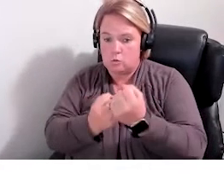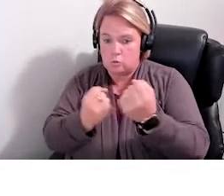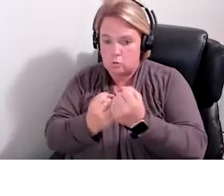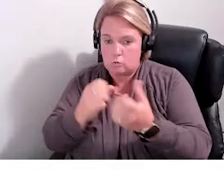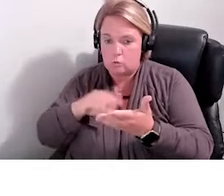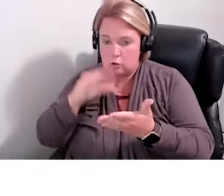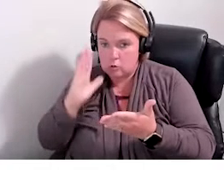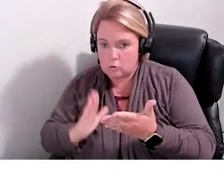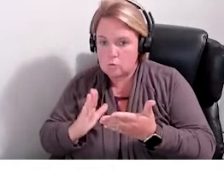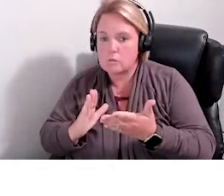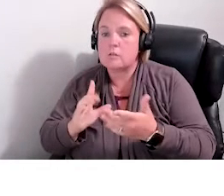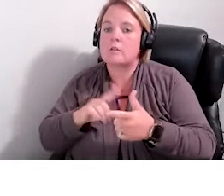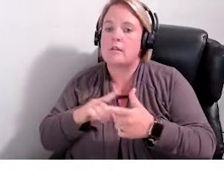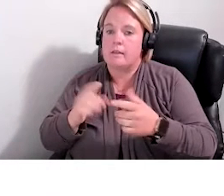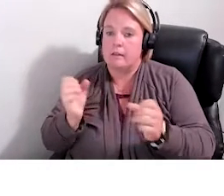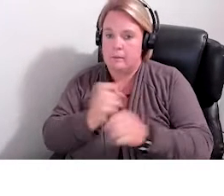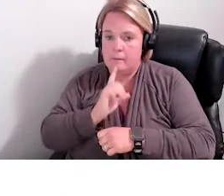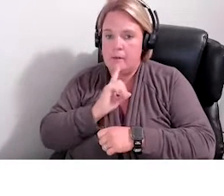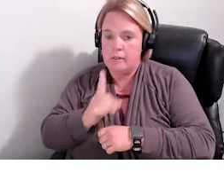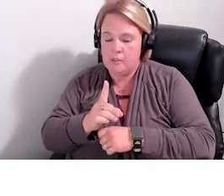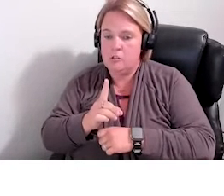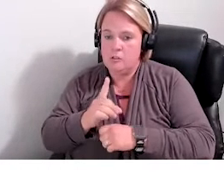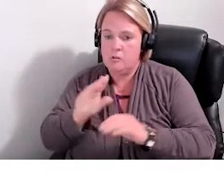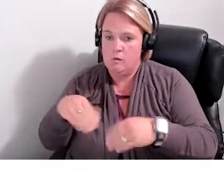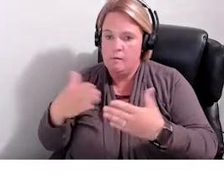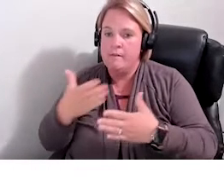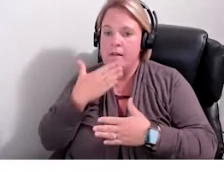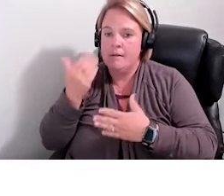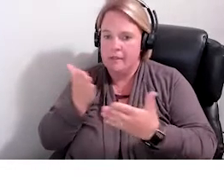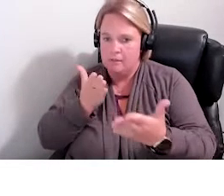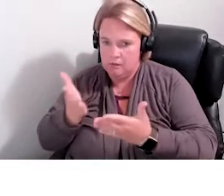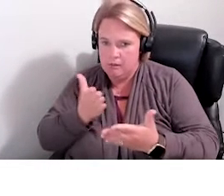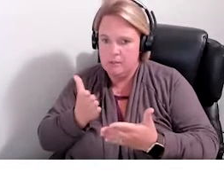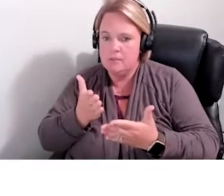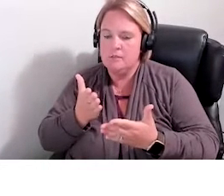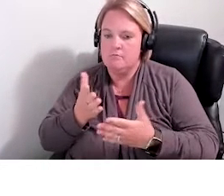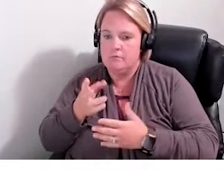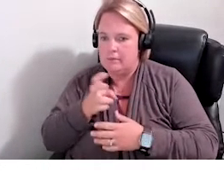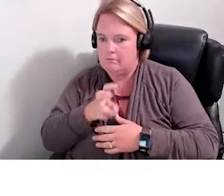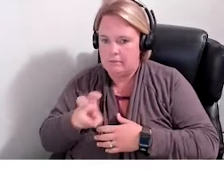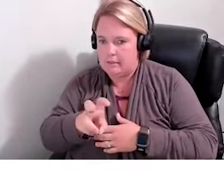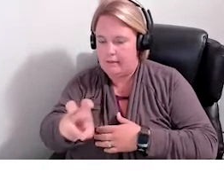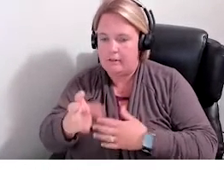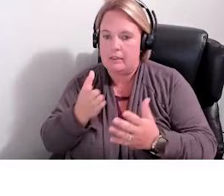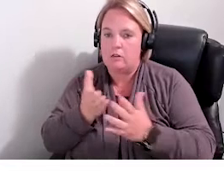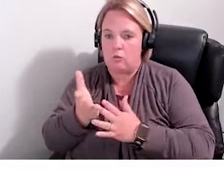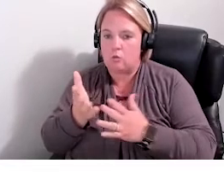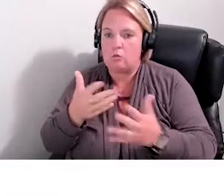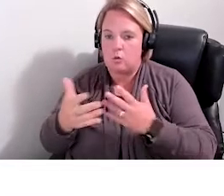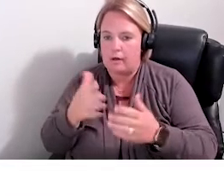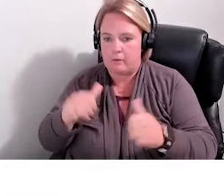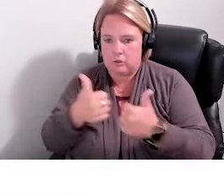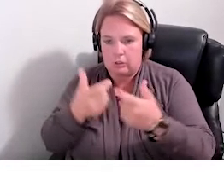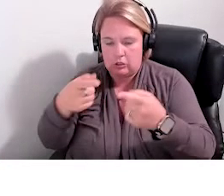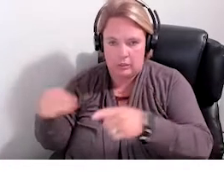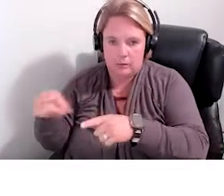make sure that we provide the best service that we can and helping our students navigate through the challenges, whatever they may be. So with that